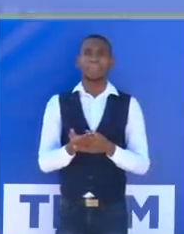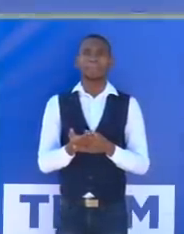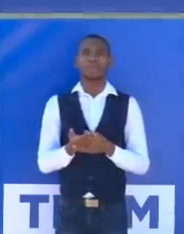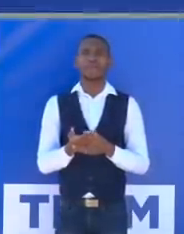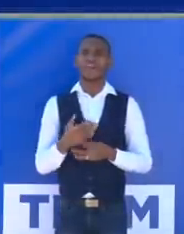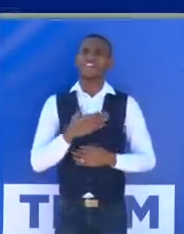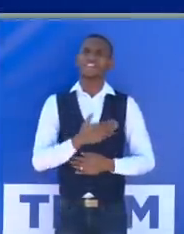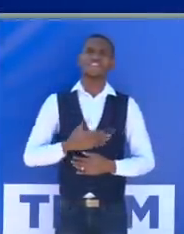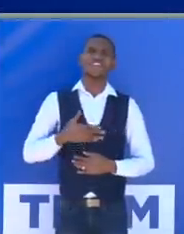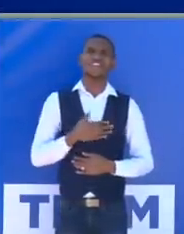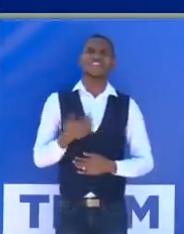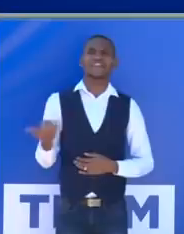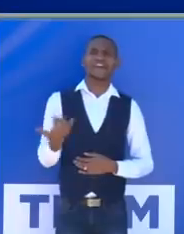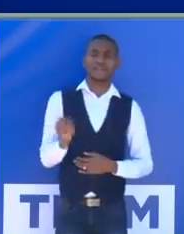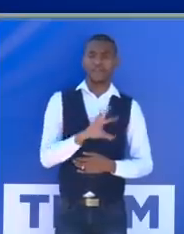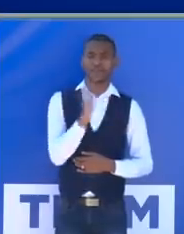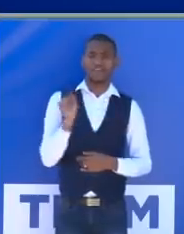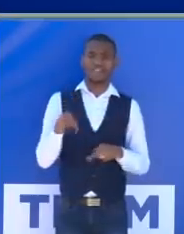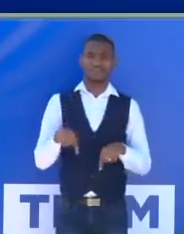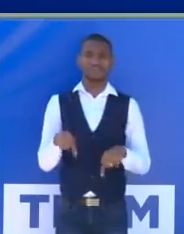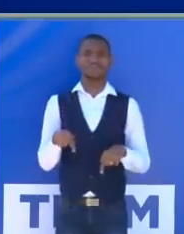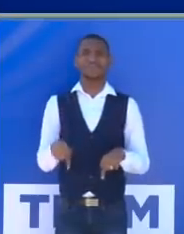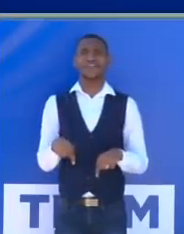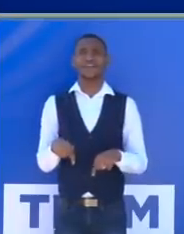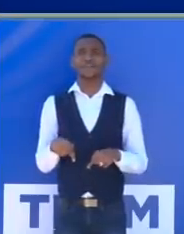It feels like most South Africa, the